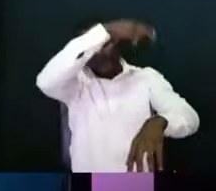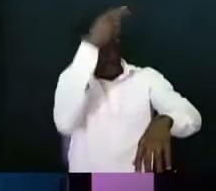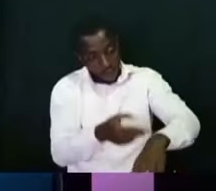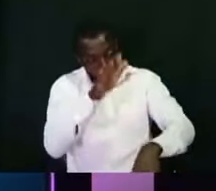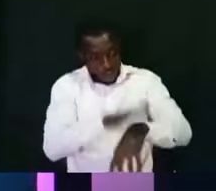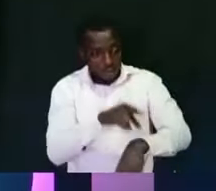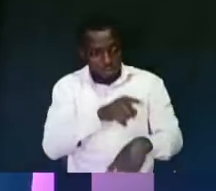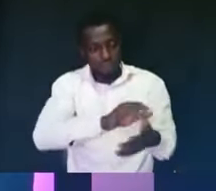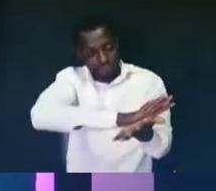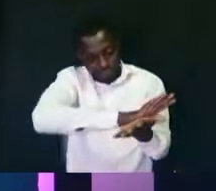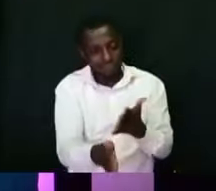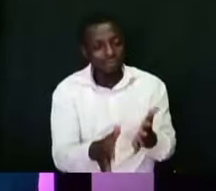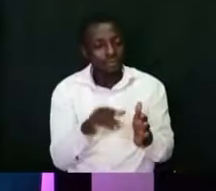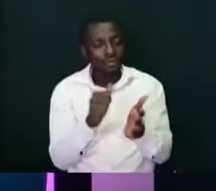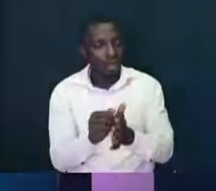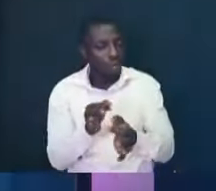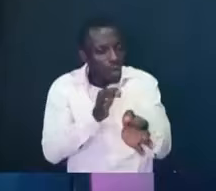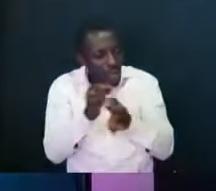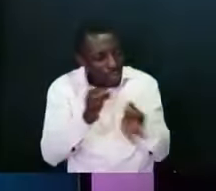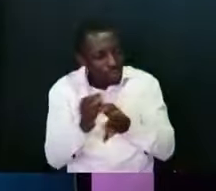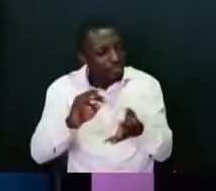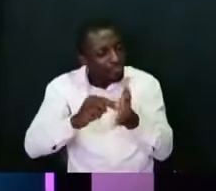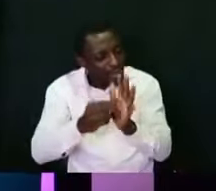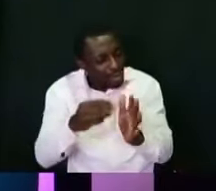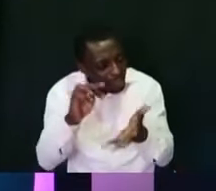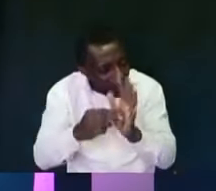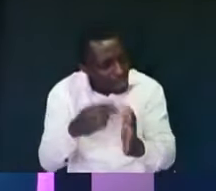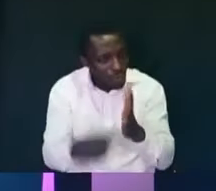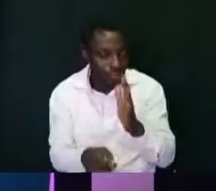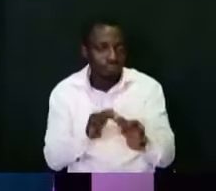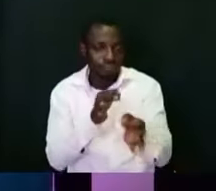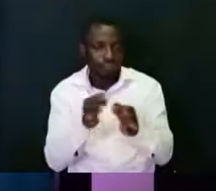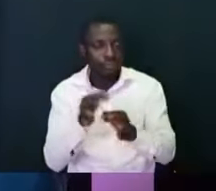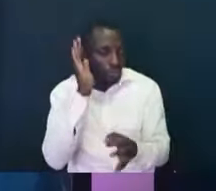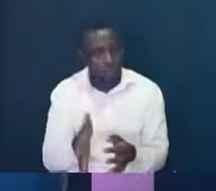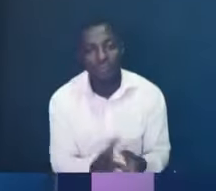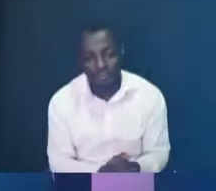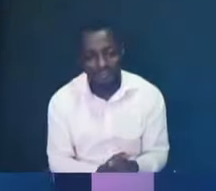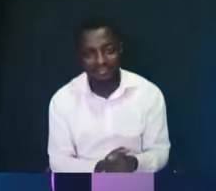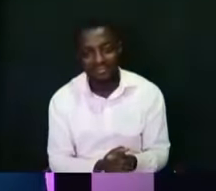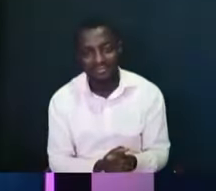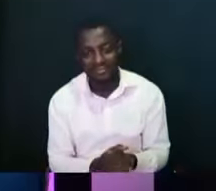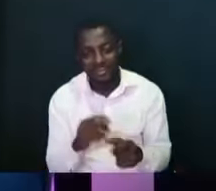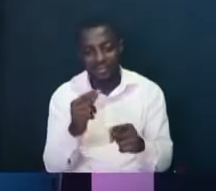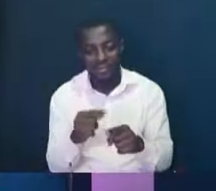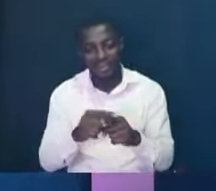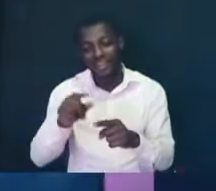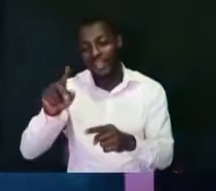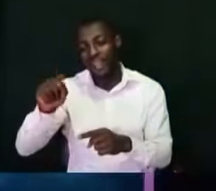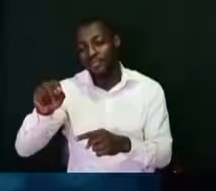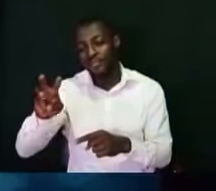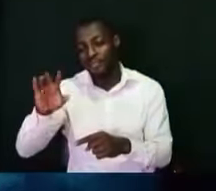no, ebebubu no. Na de obehwe ebuo ne so no, ebepeche no. Fetch enemies, there's